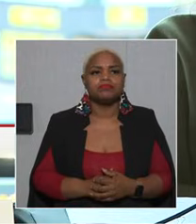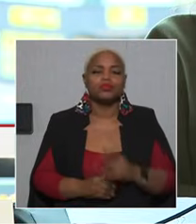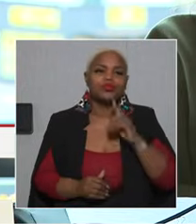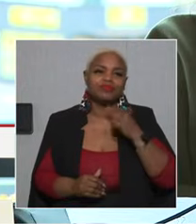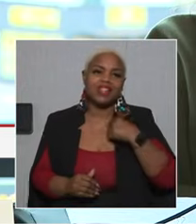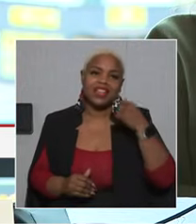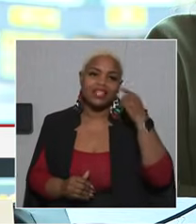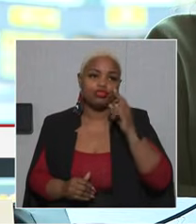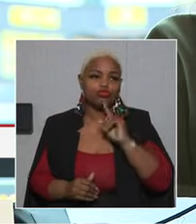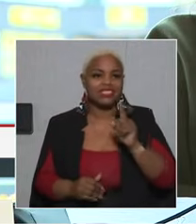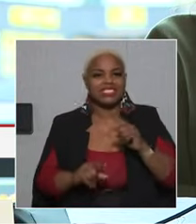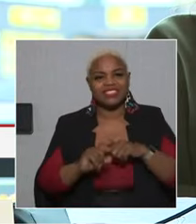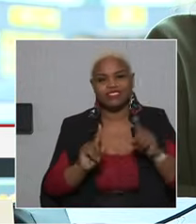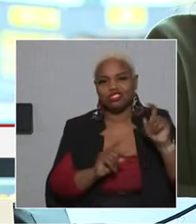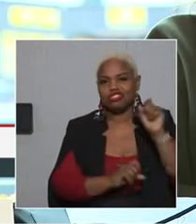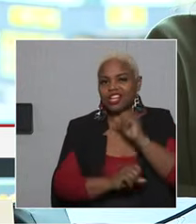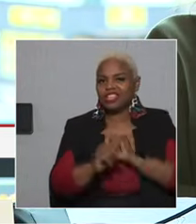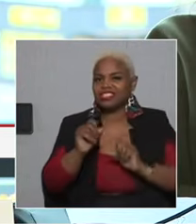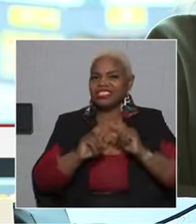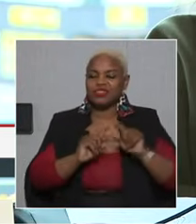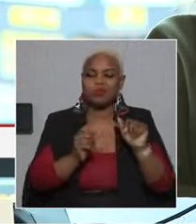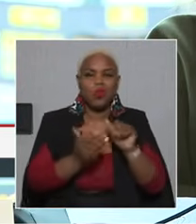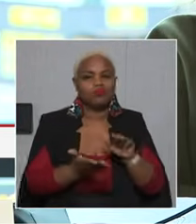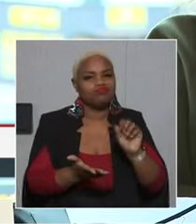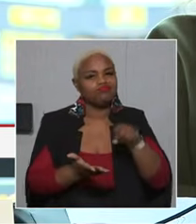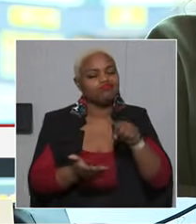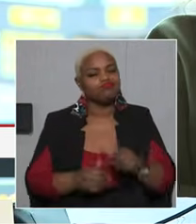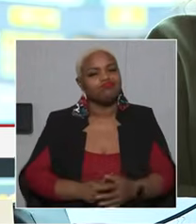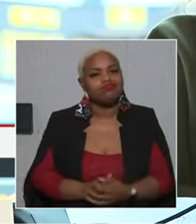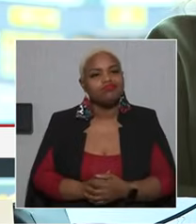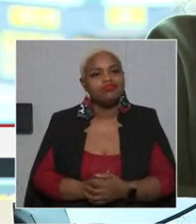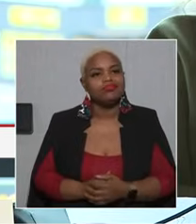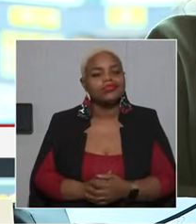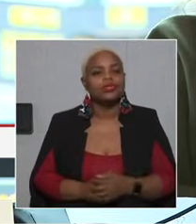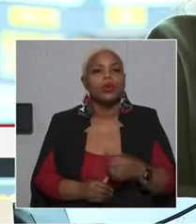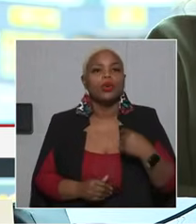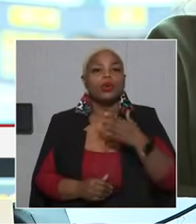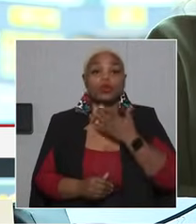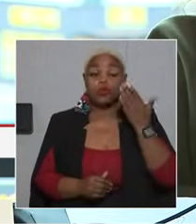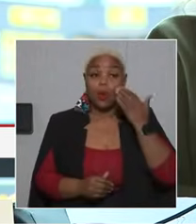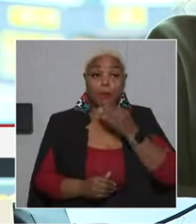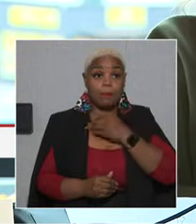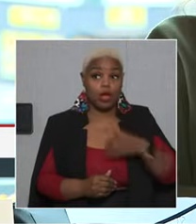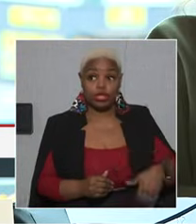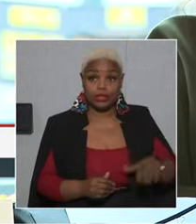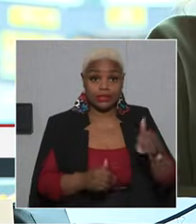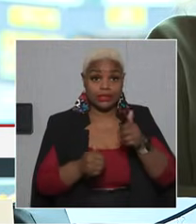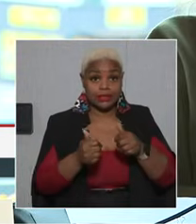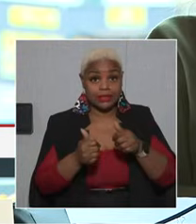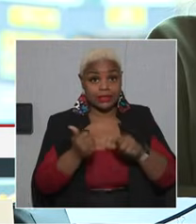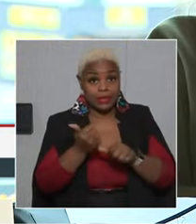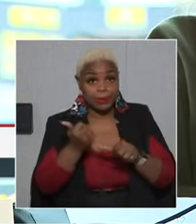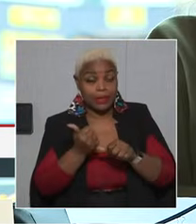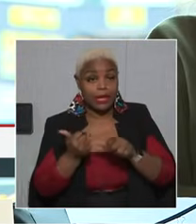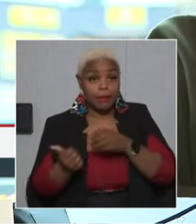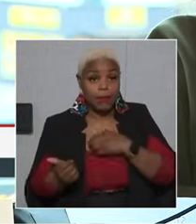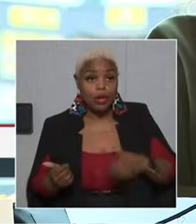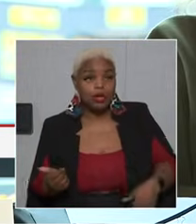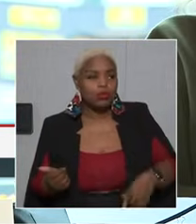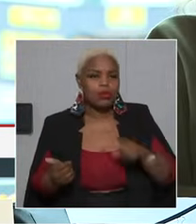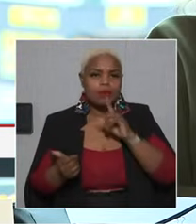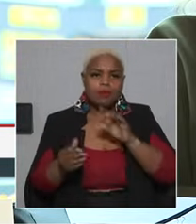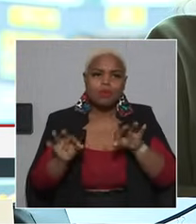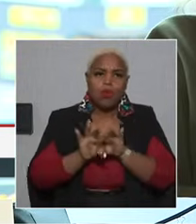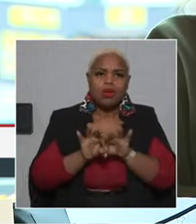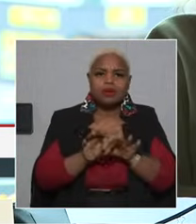and the approaches. And I will say this, the mayor and the deputy mayor were very instrumental in ensuring that we had